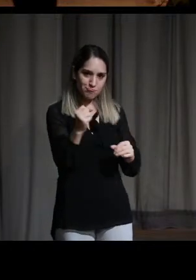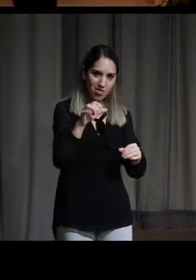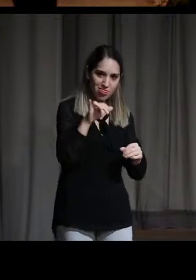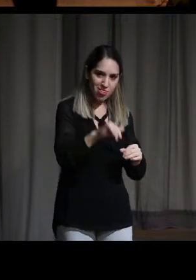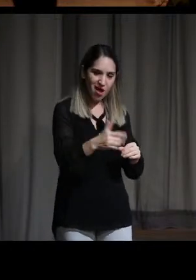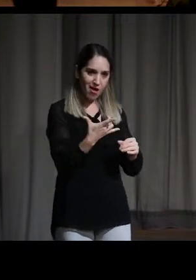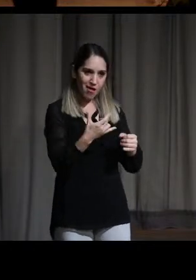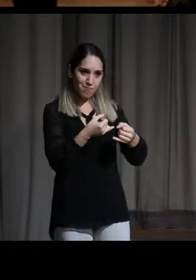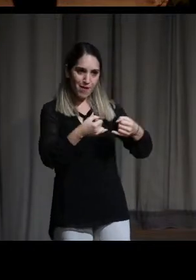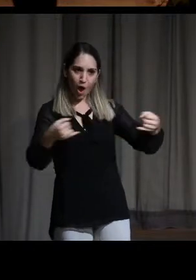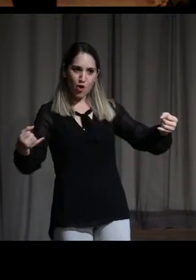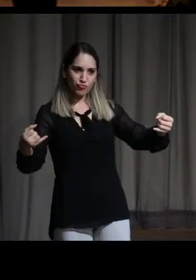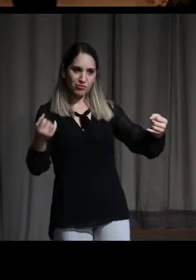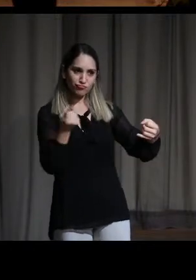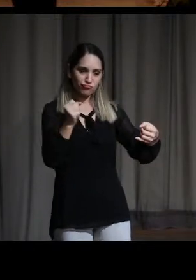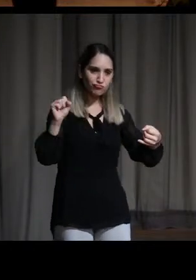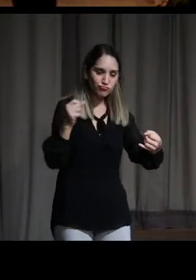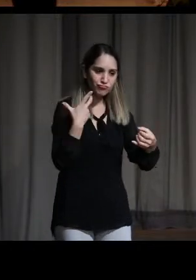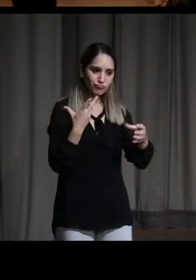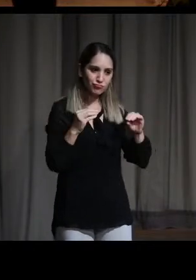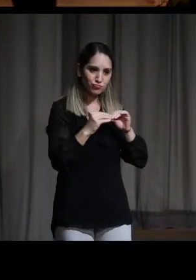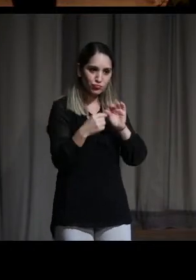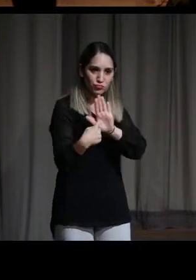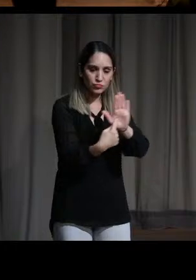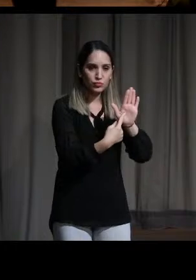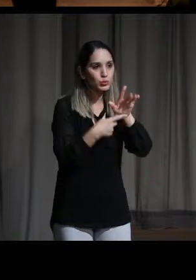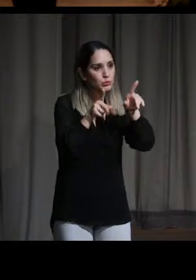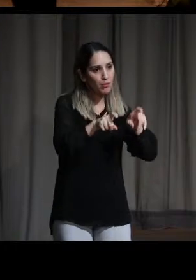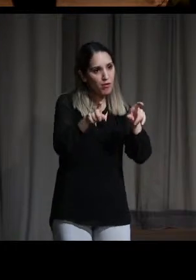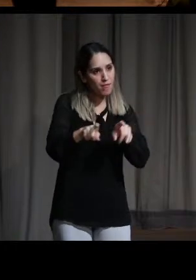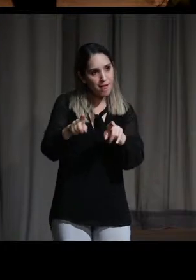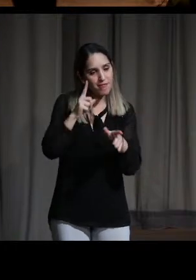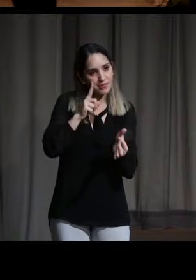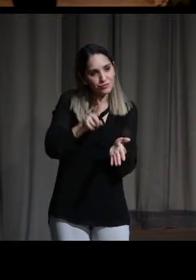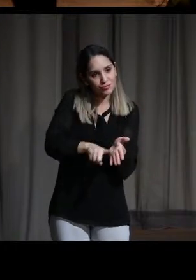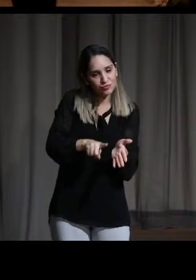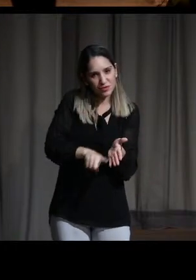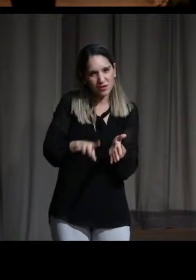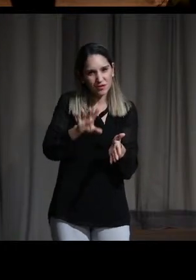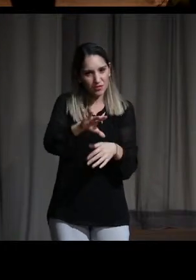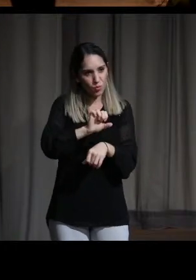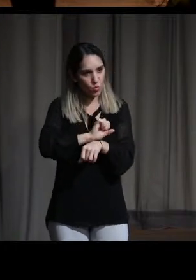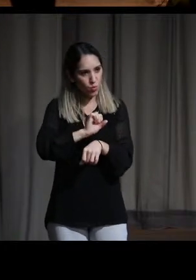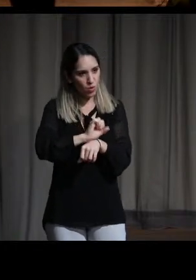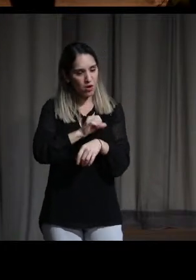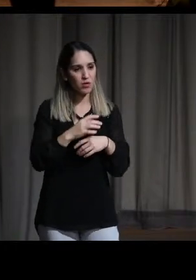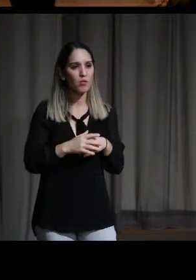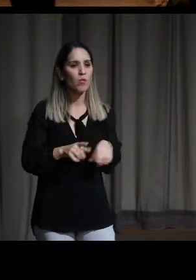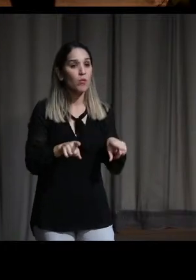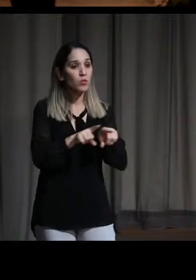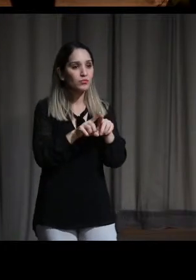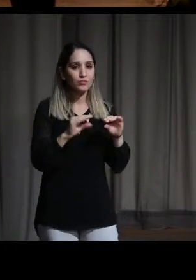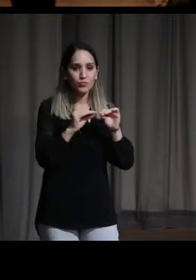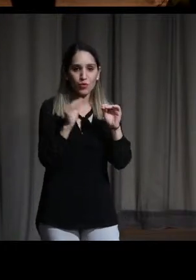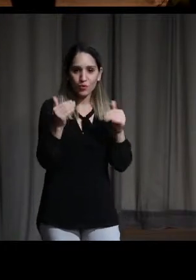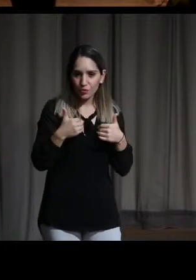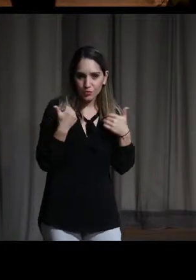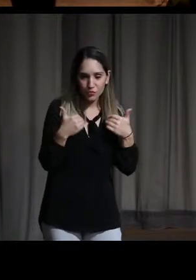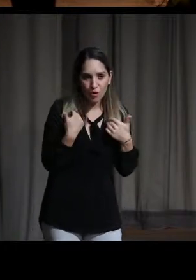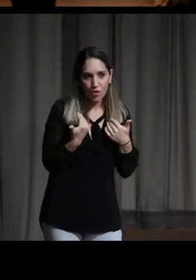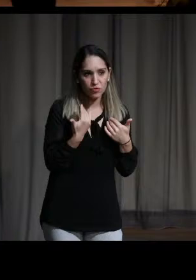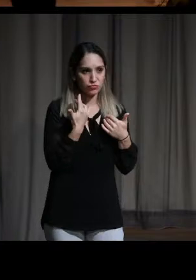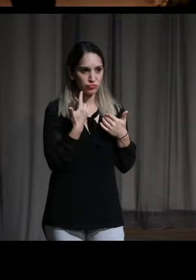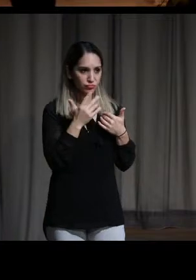so it's interesting, you know, to put this kind of a work in context of young generations, the Volumen